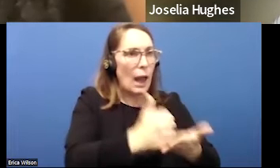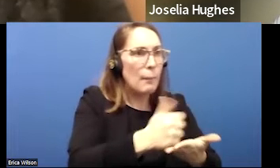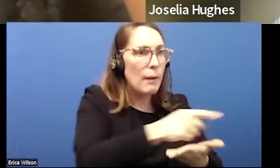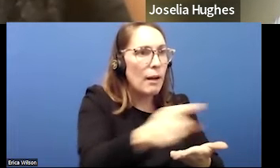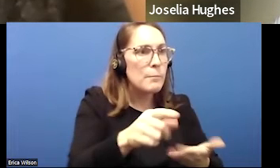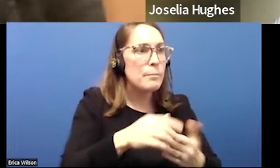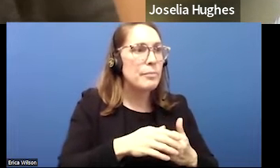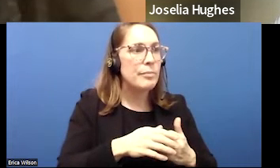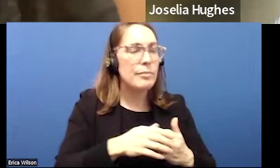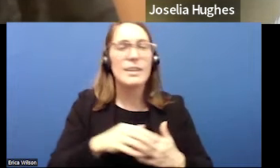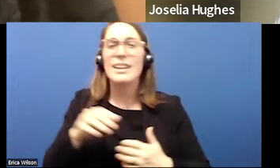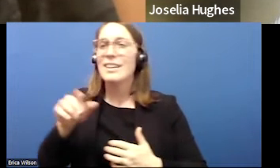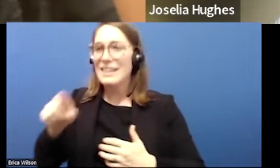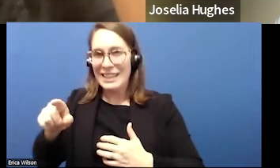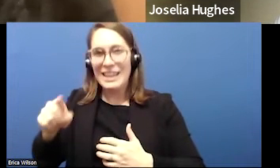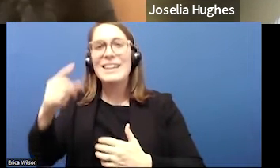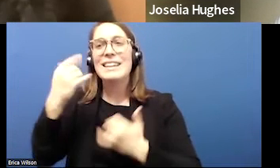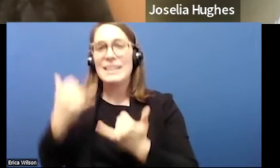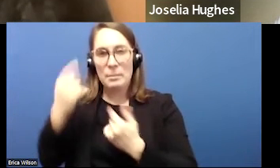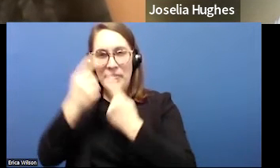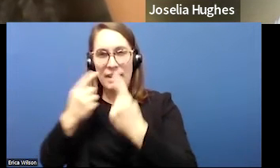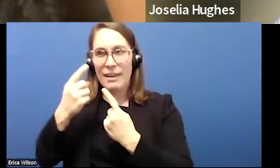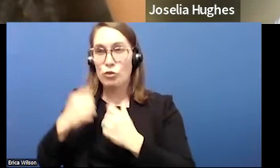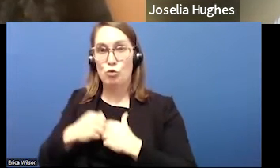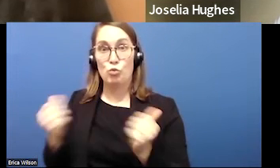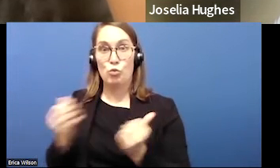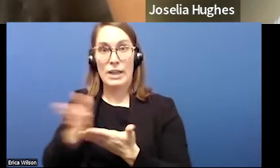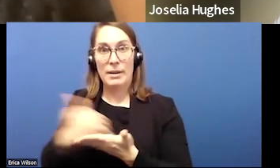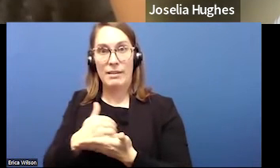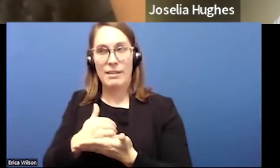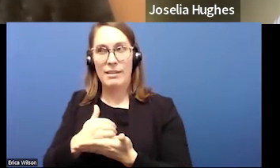I think something that I'm thinking about is the transparency to the analysis. Like,